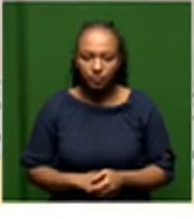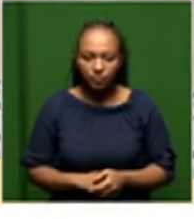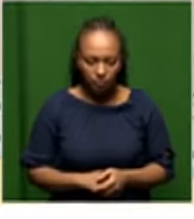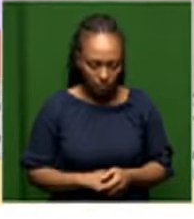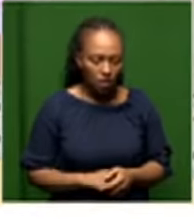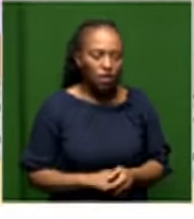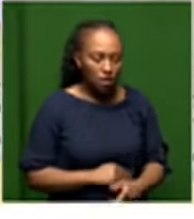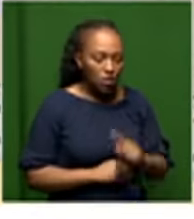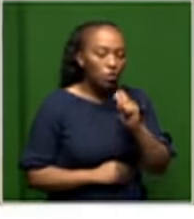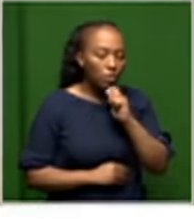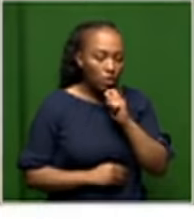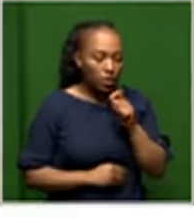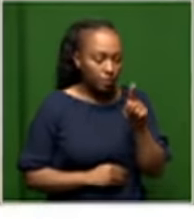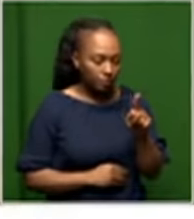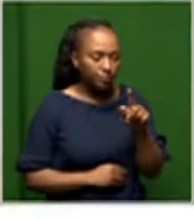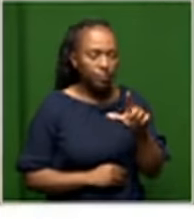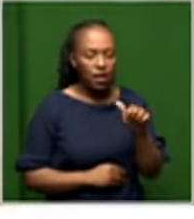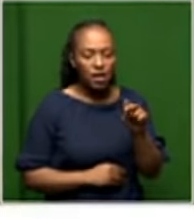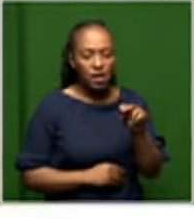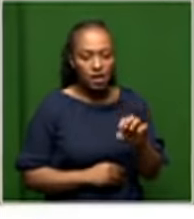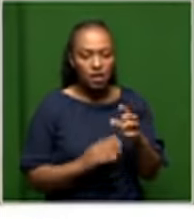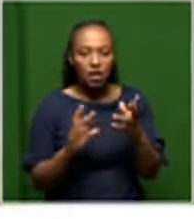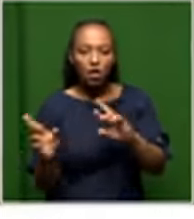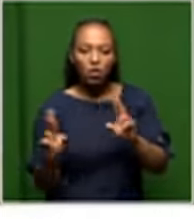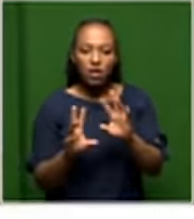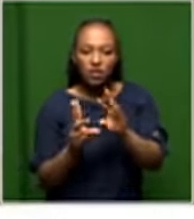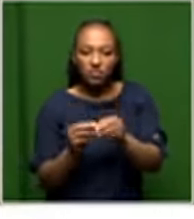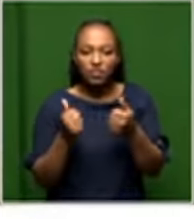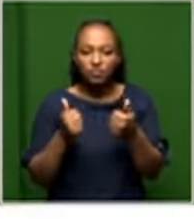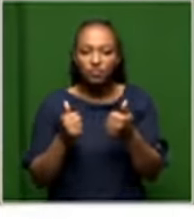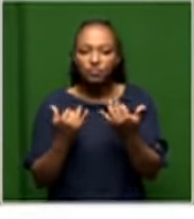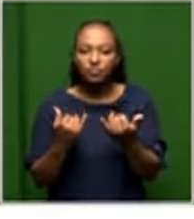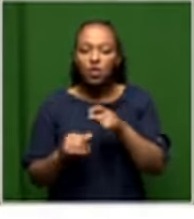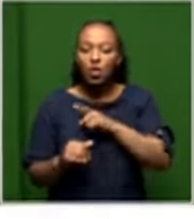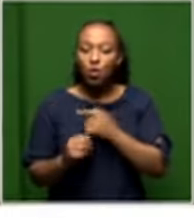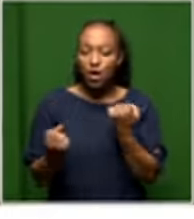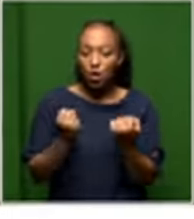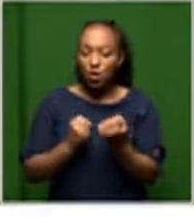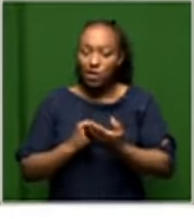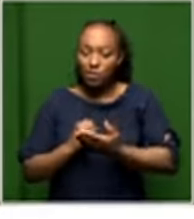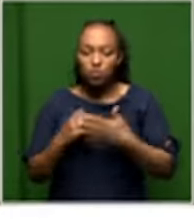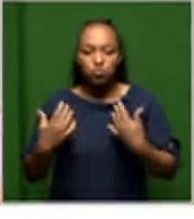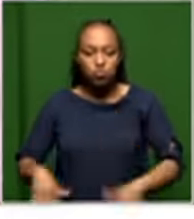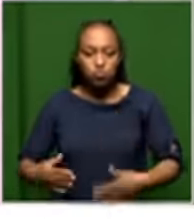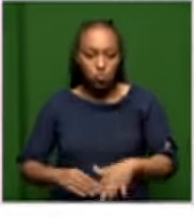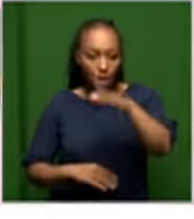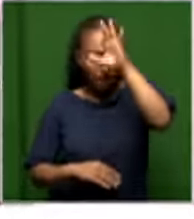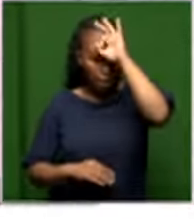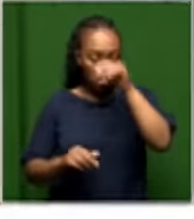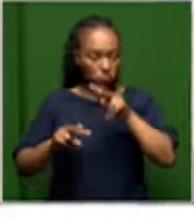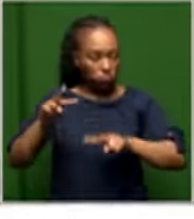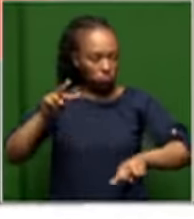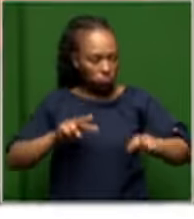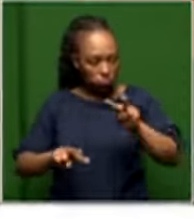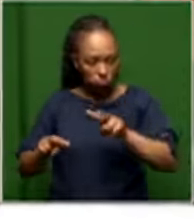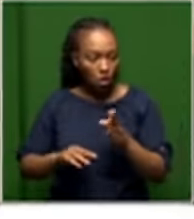A very good morning to you, Leanne. It's all set here at the Randburg Magistrate's Court. There is a heavy police presence here